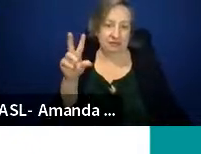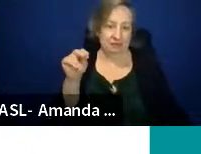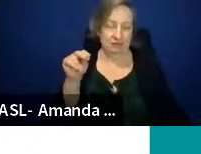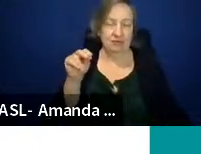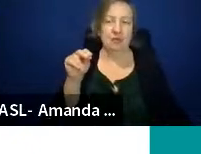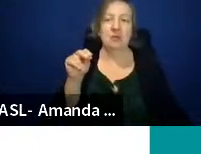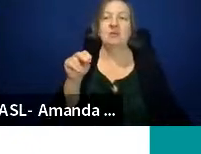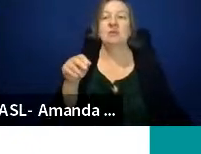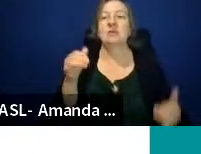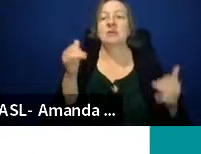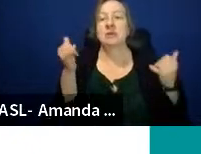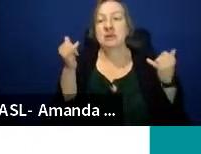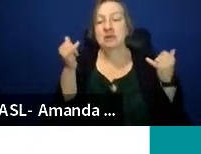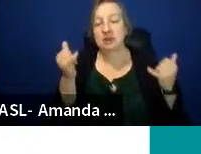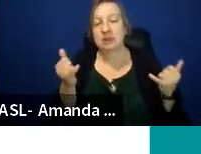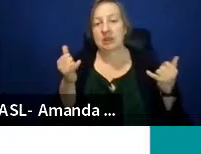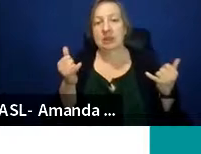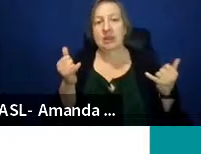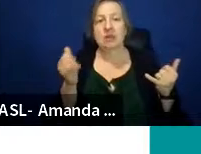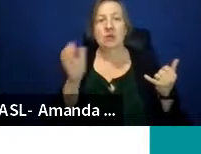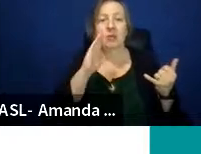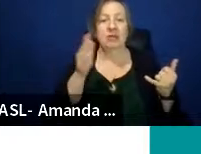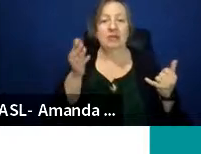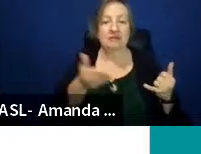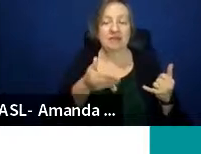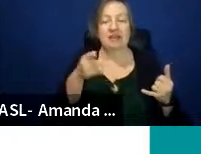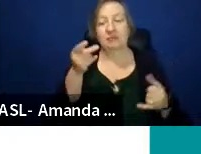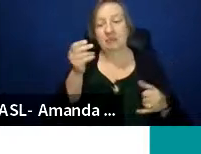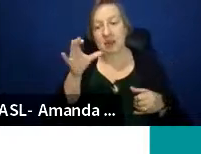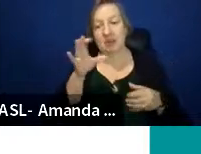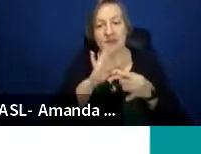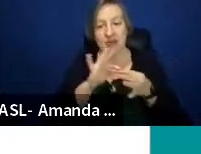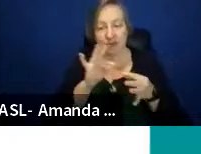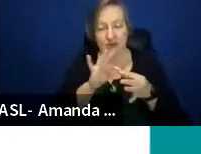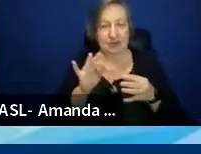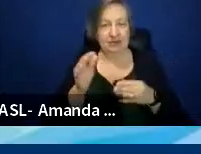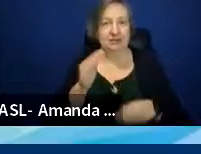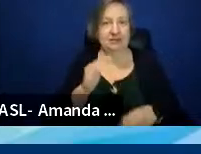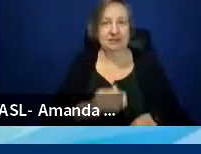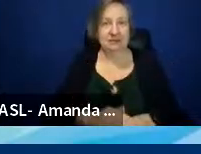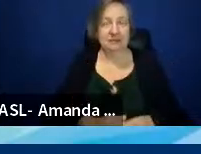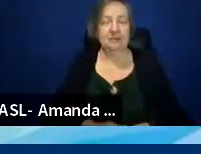Now we'll invite public comments. Next slide, please.